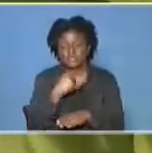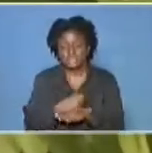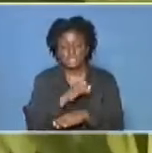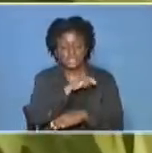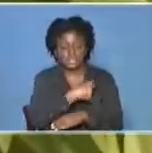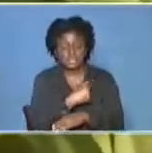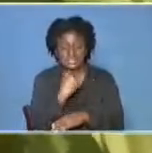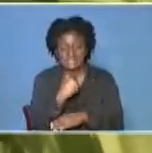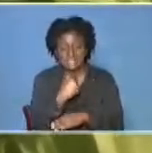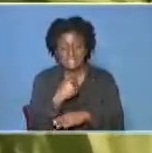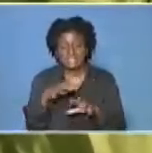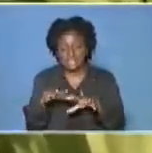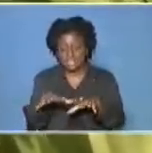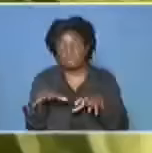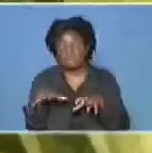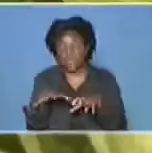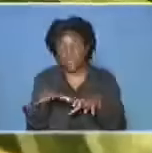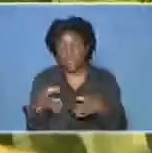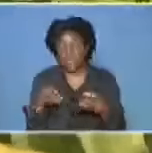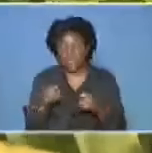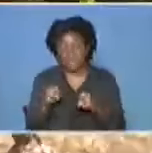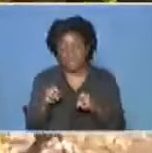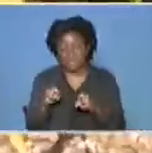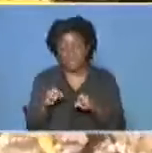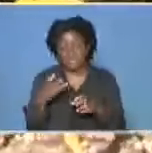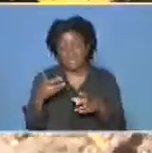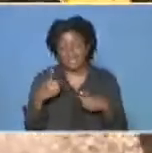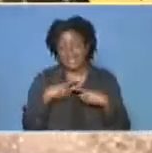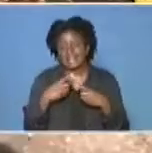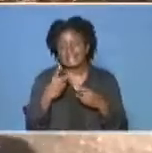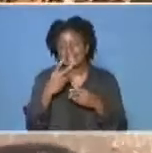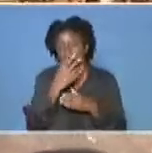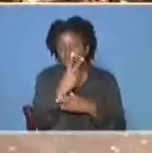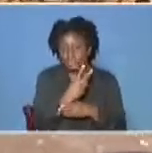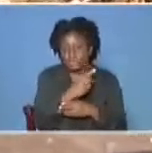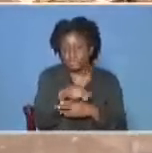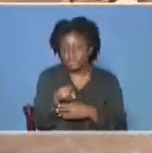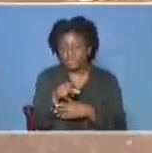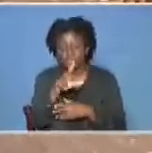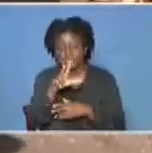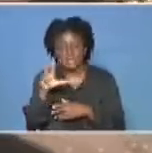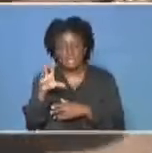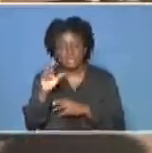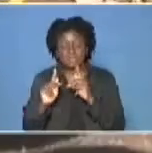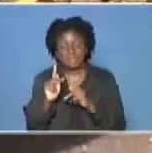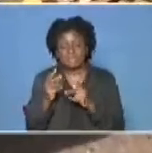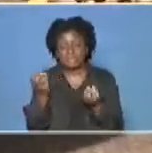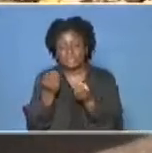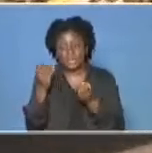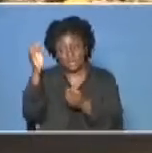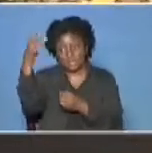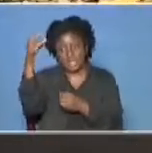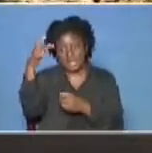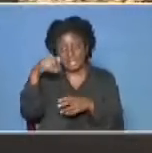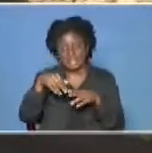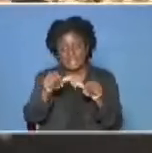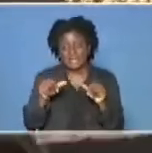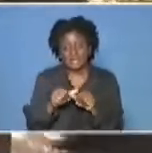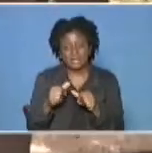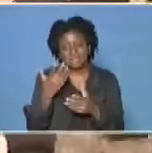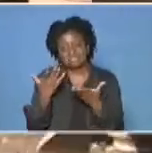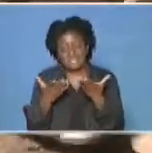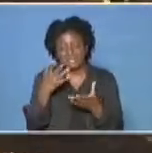event was attended by some 200 to 300 people and that there was no lighting in the area, which may explain why no